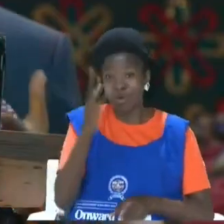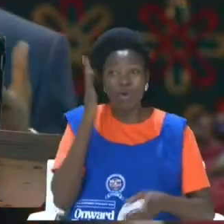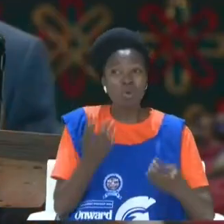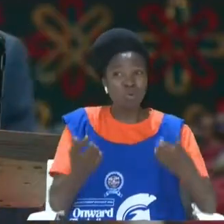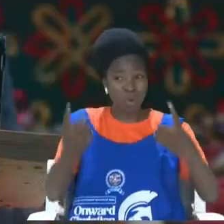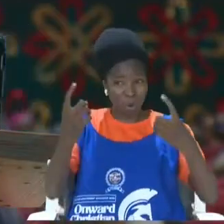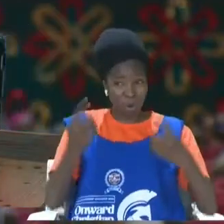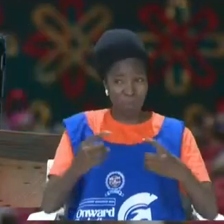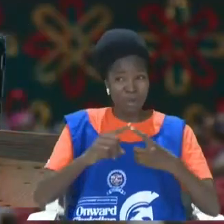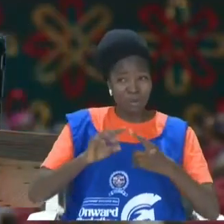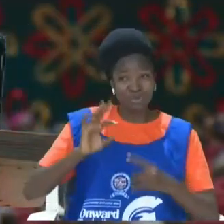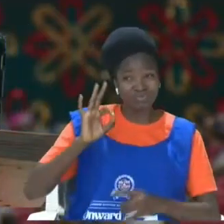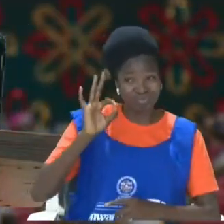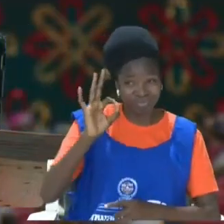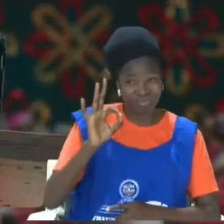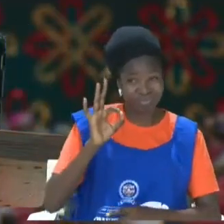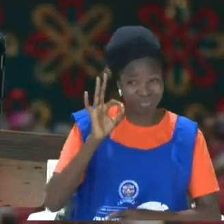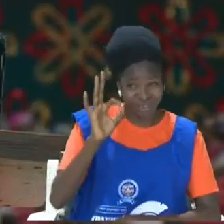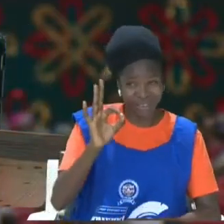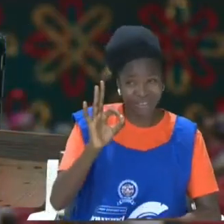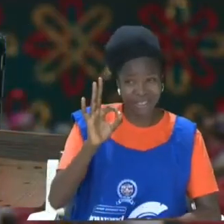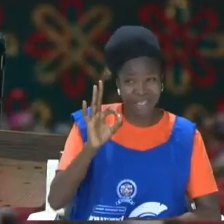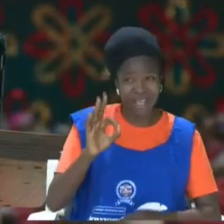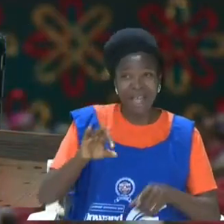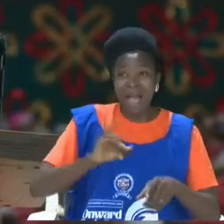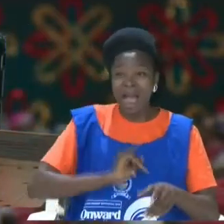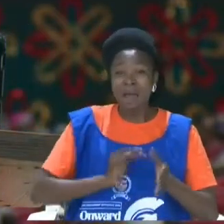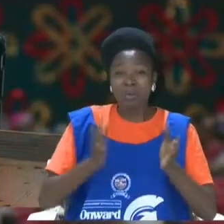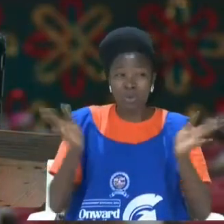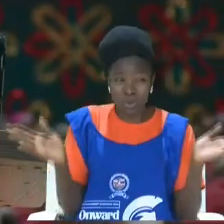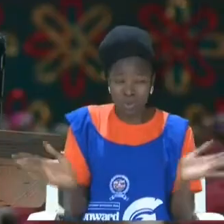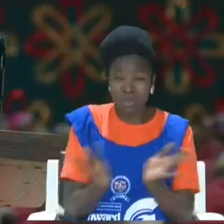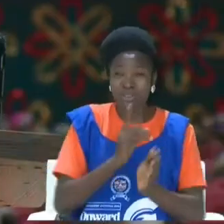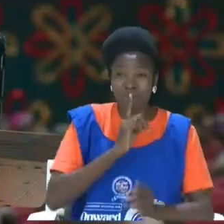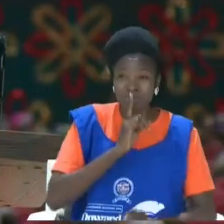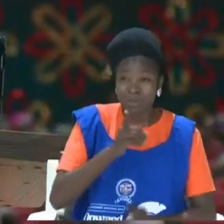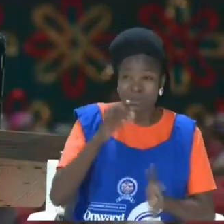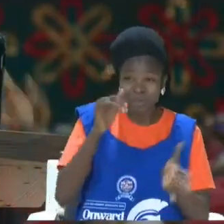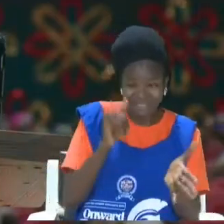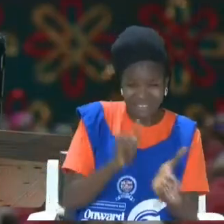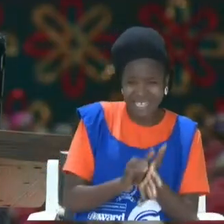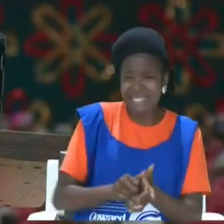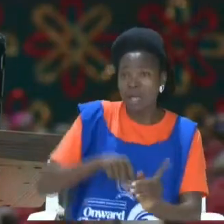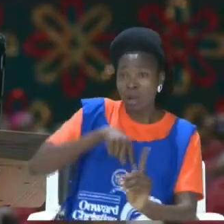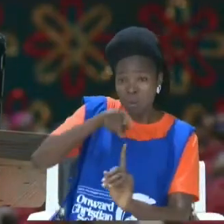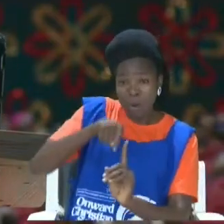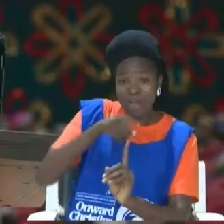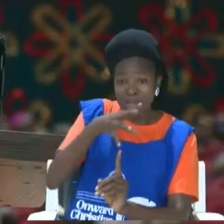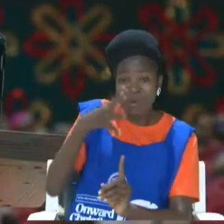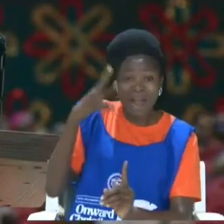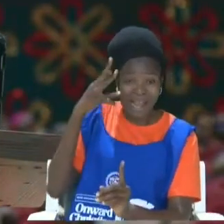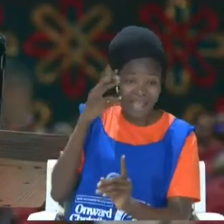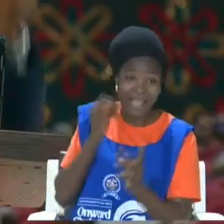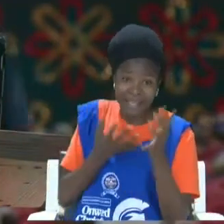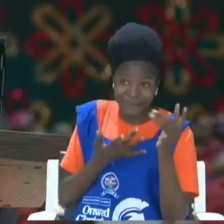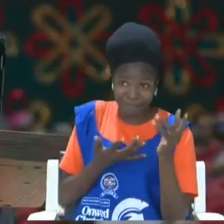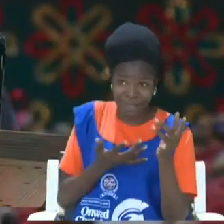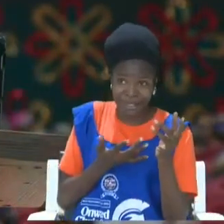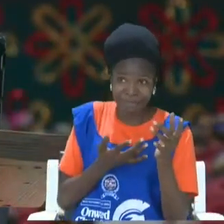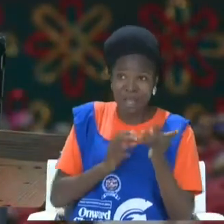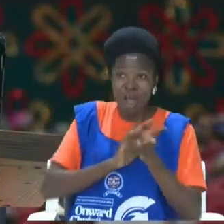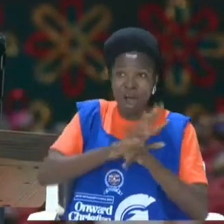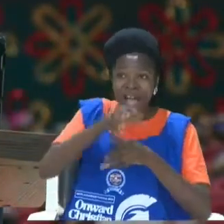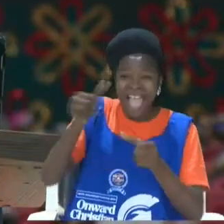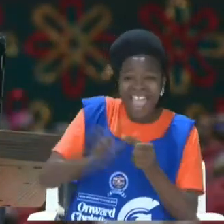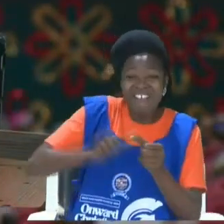to minister. I want to assure you that when you are expectant,